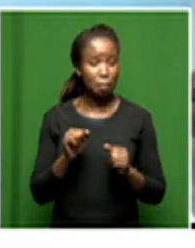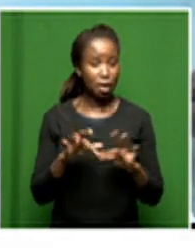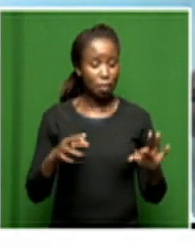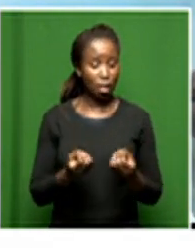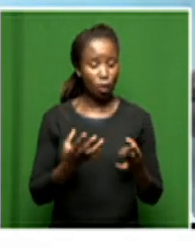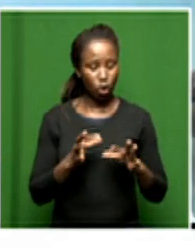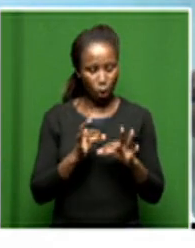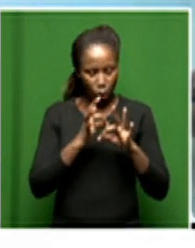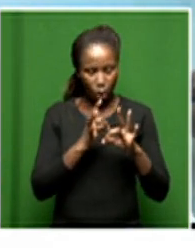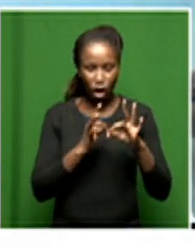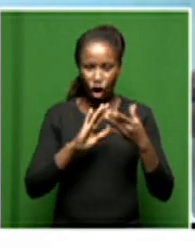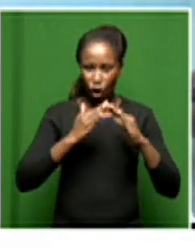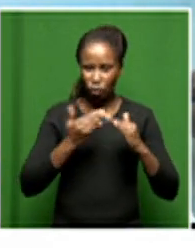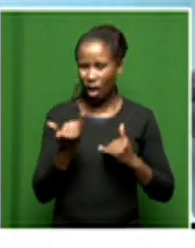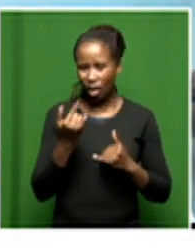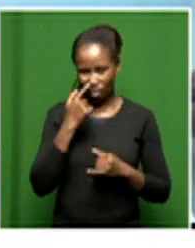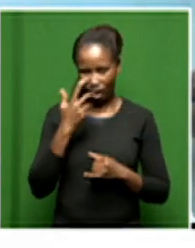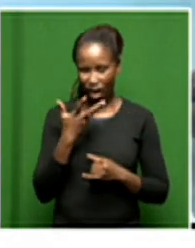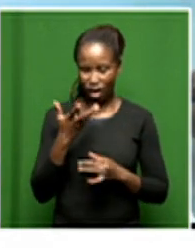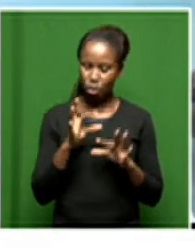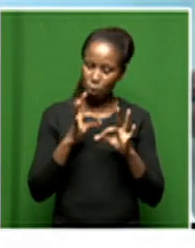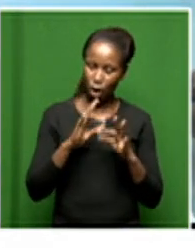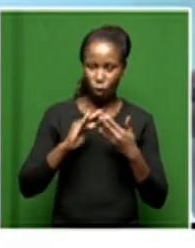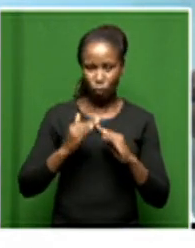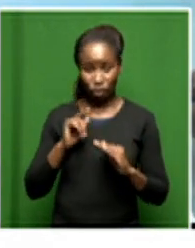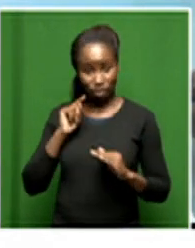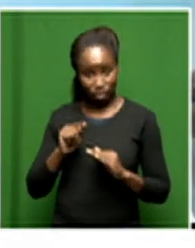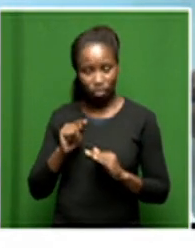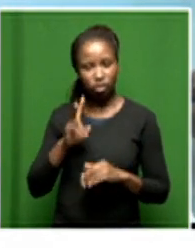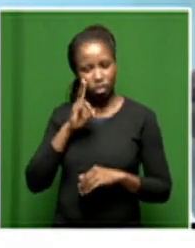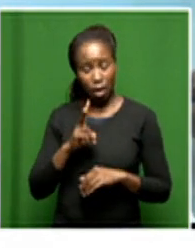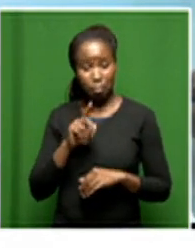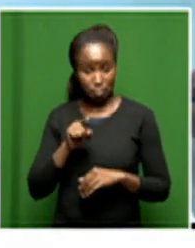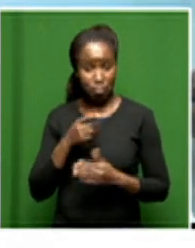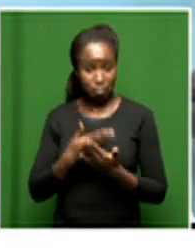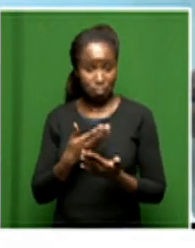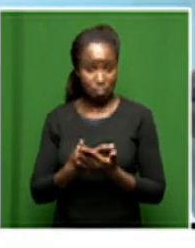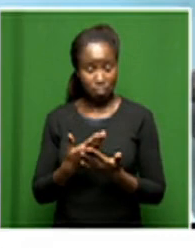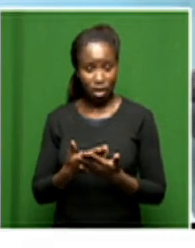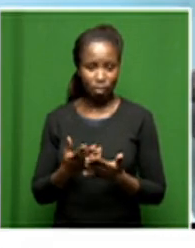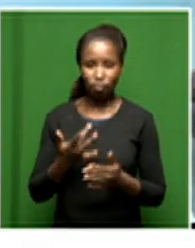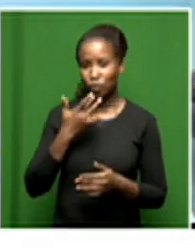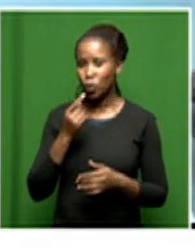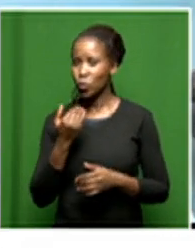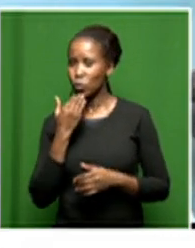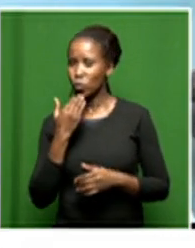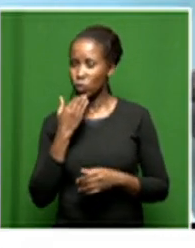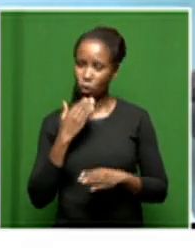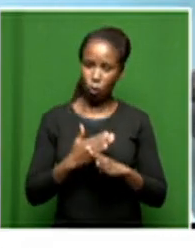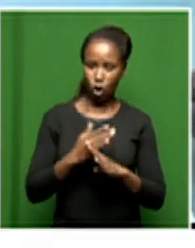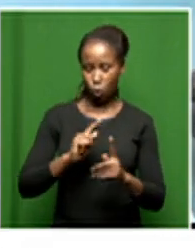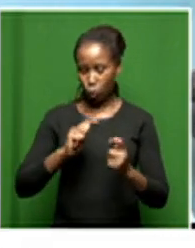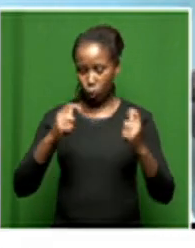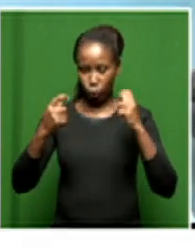minority communities, coloured communities, will actually be the ones who hold sway in who becomes kingmakers